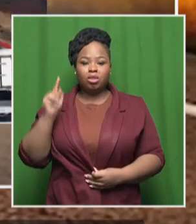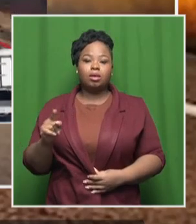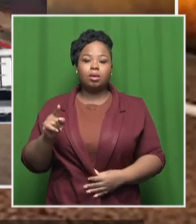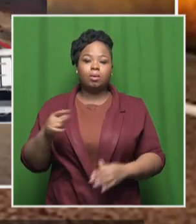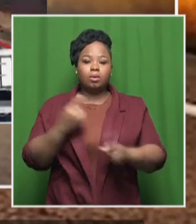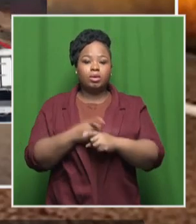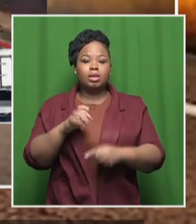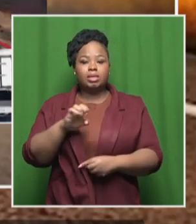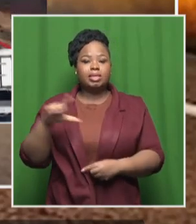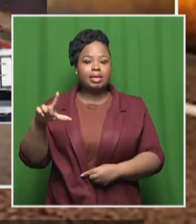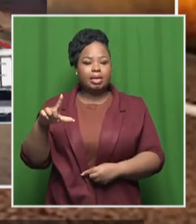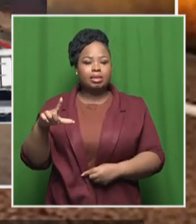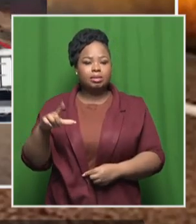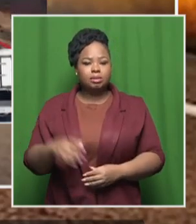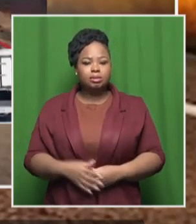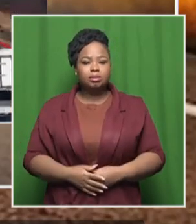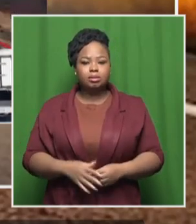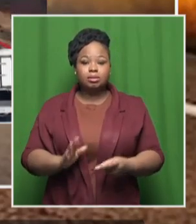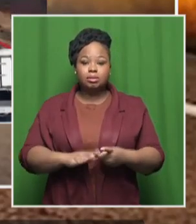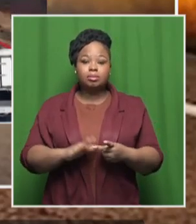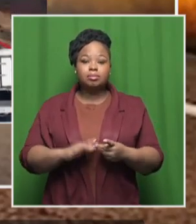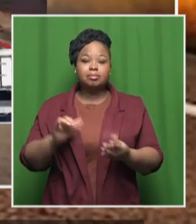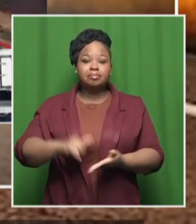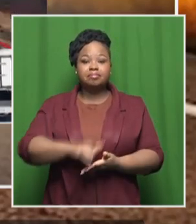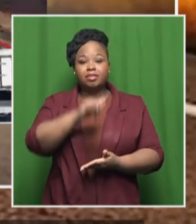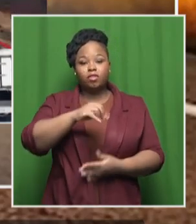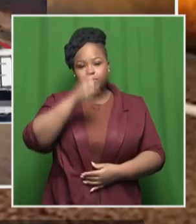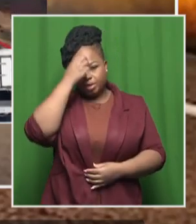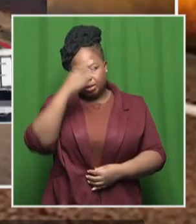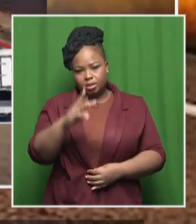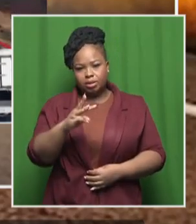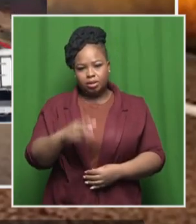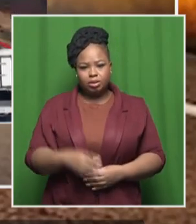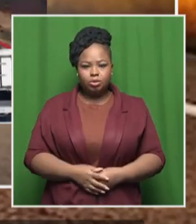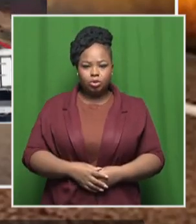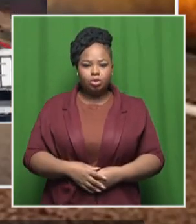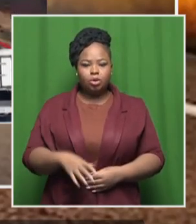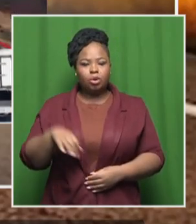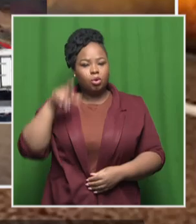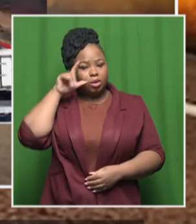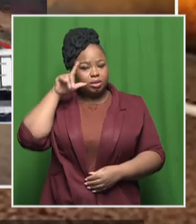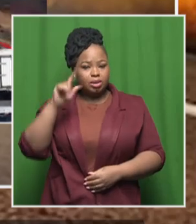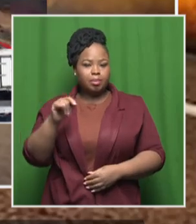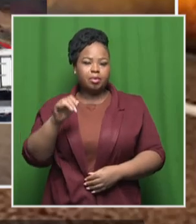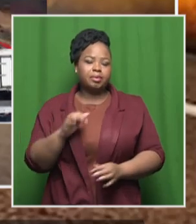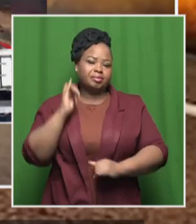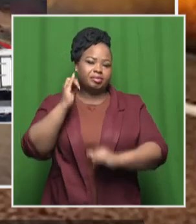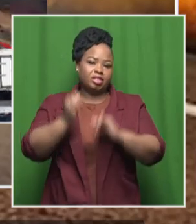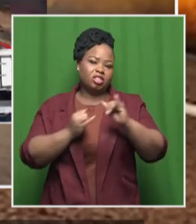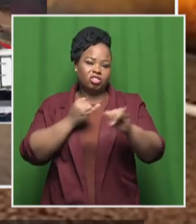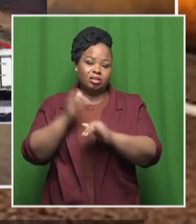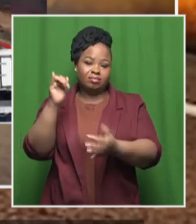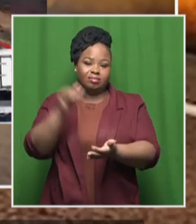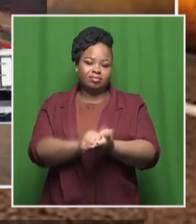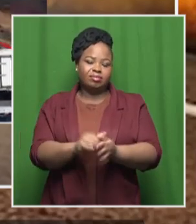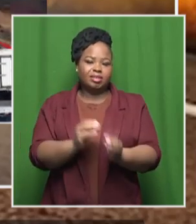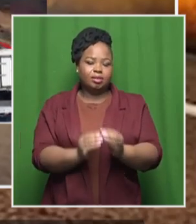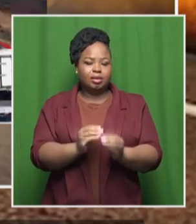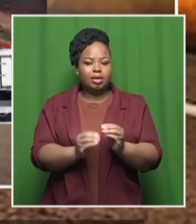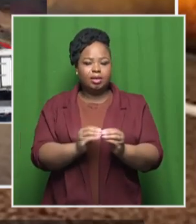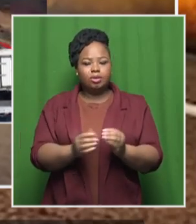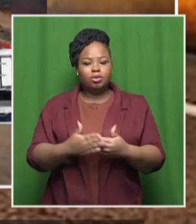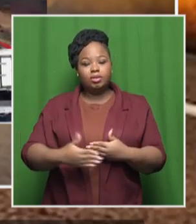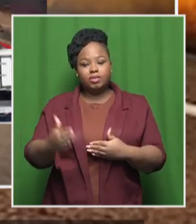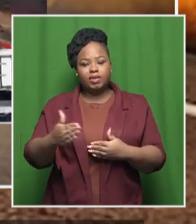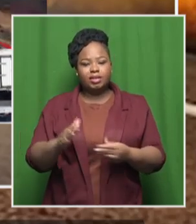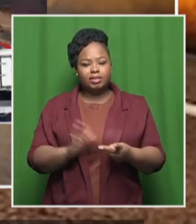East London flights. Talking of airports, if you drive from Pretoria down to OR Tambo International, there's a lot of roadworks going on. The